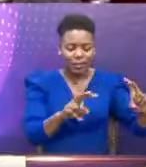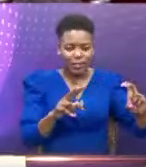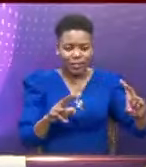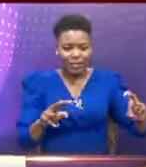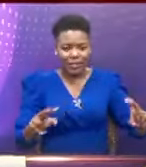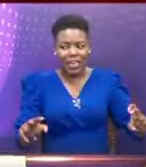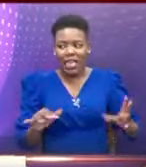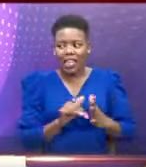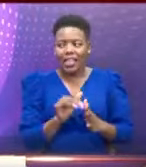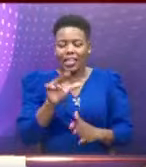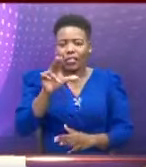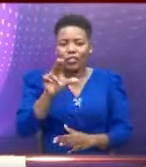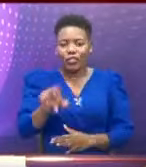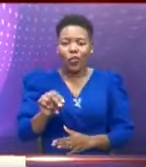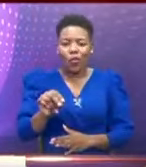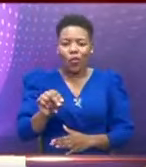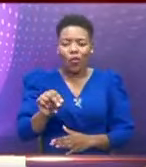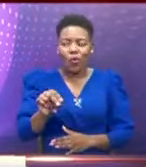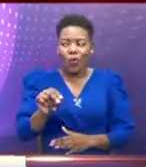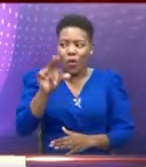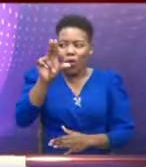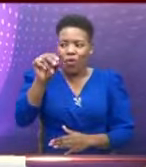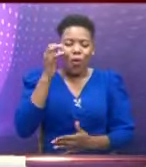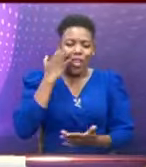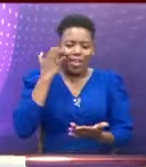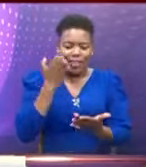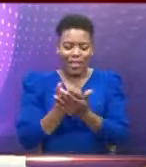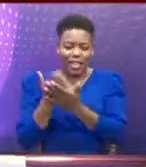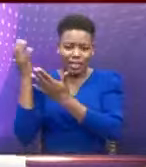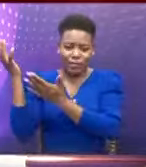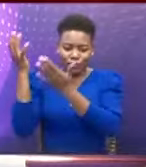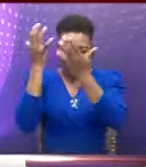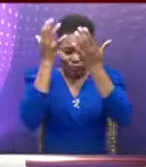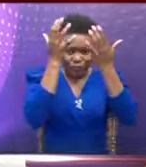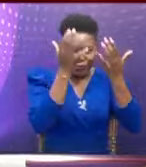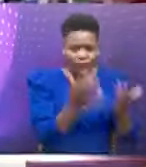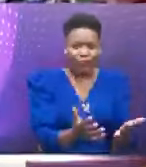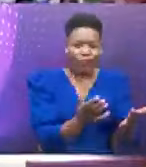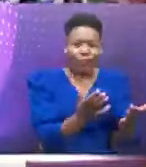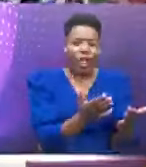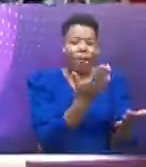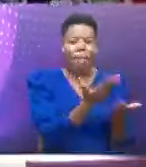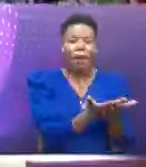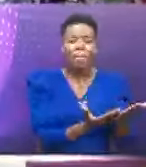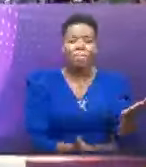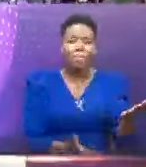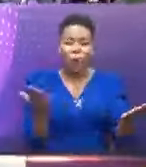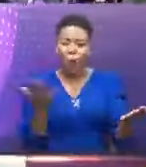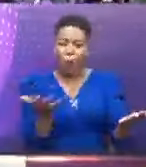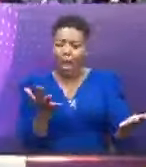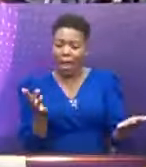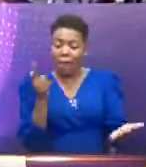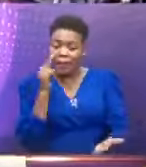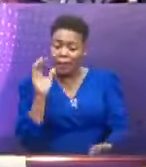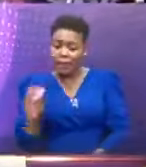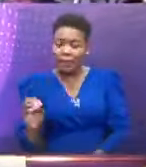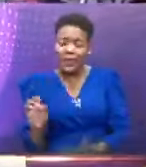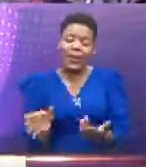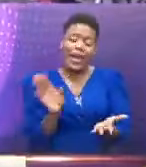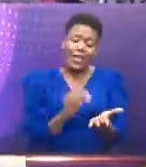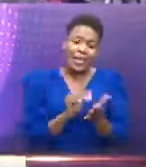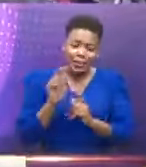that no iota of evidence was found against me. Kutende kod kako chano kelo lokruok e migao